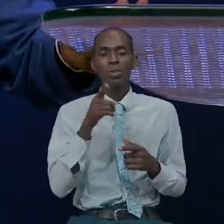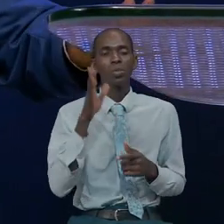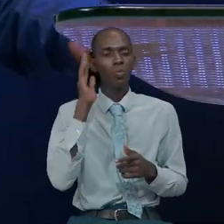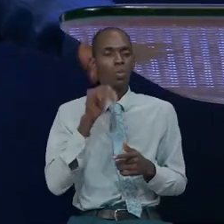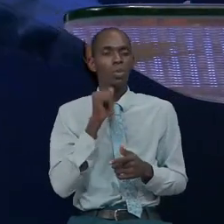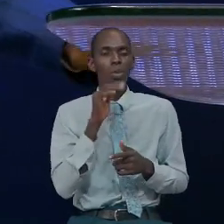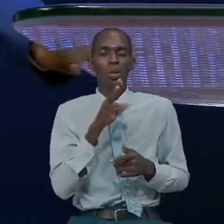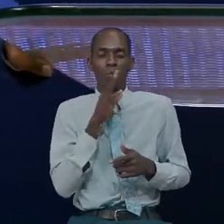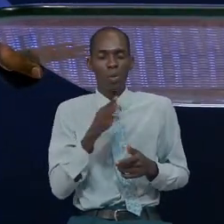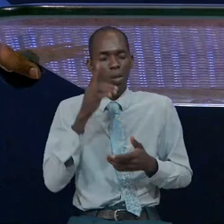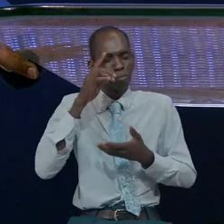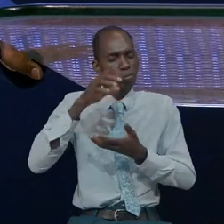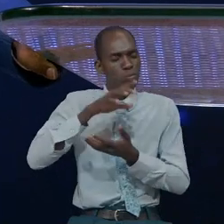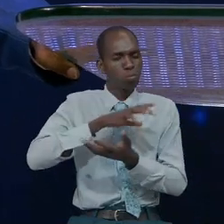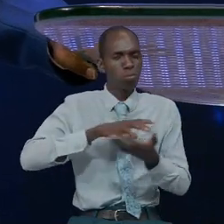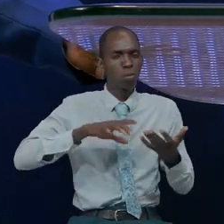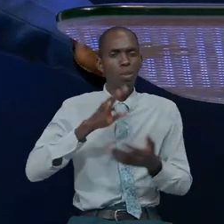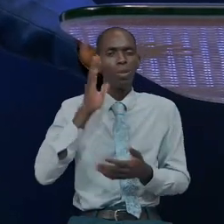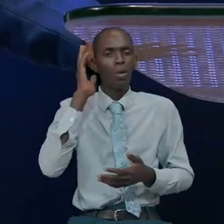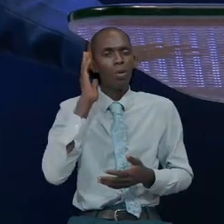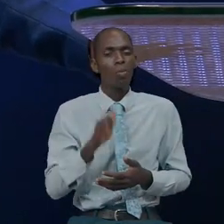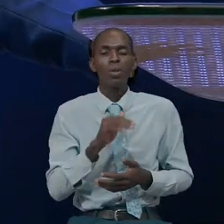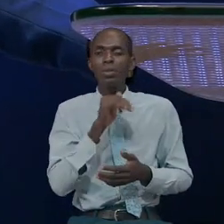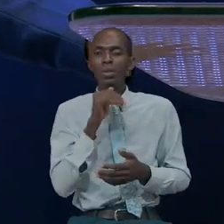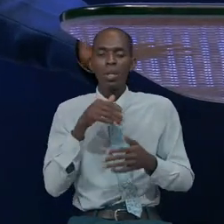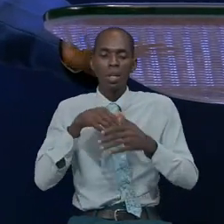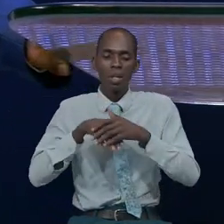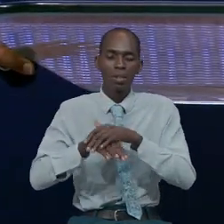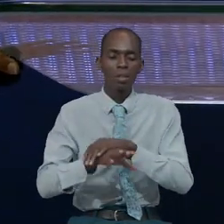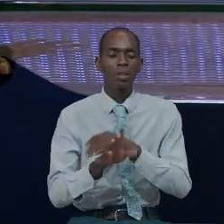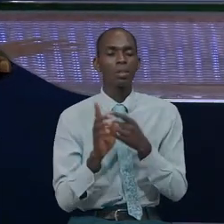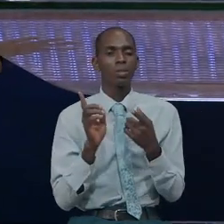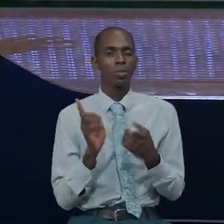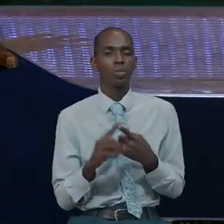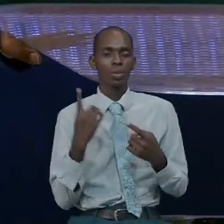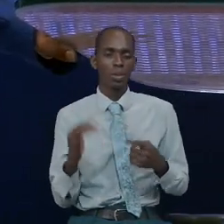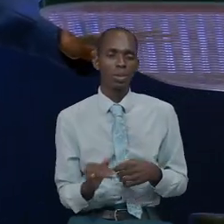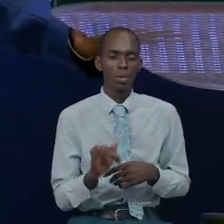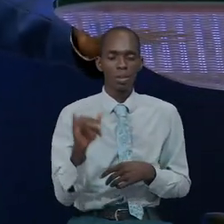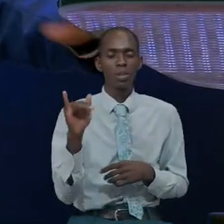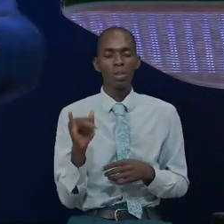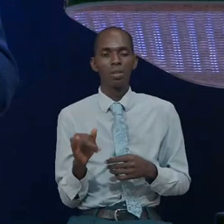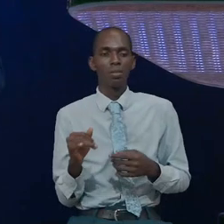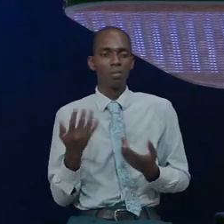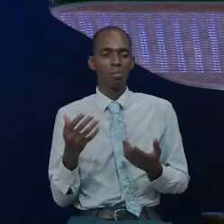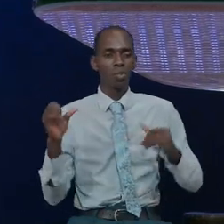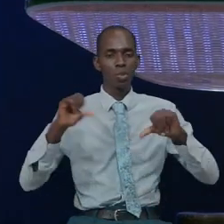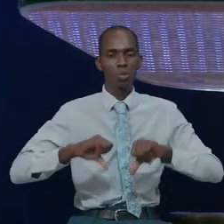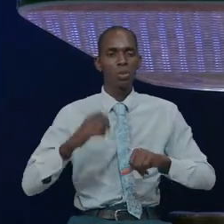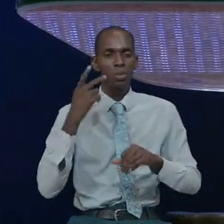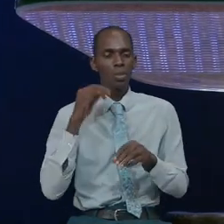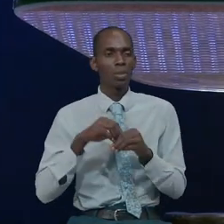not be confounded, and we will not enter into eternal condemnation. Look at verse 7. In